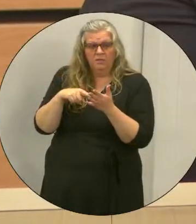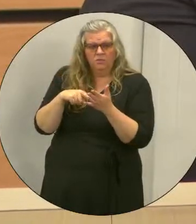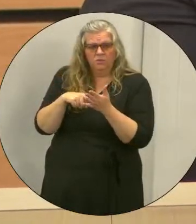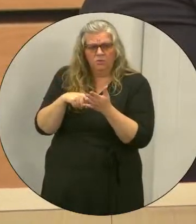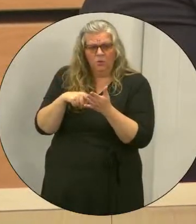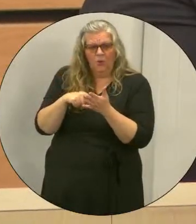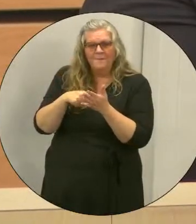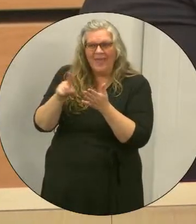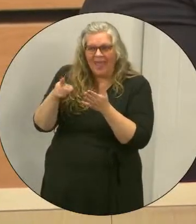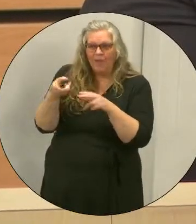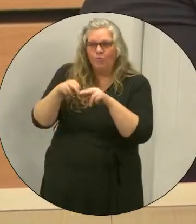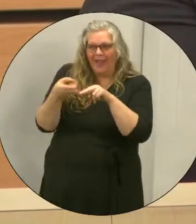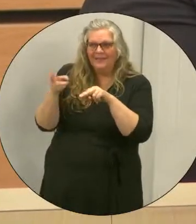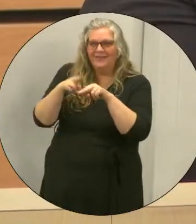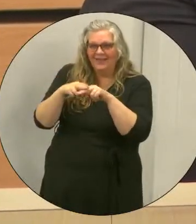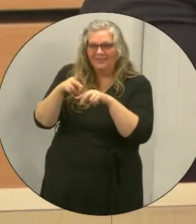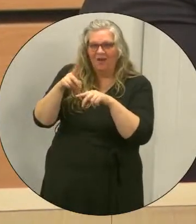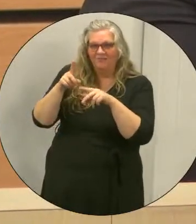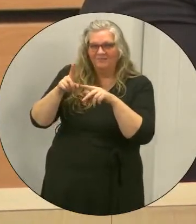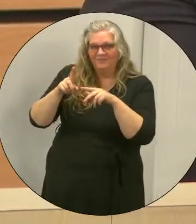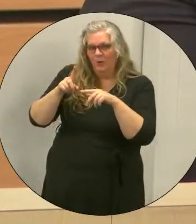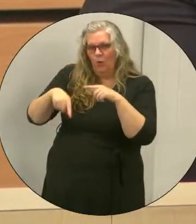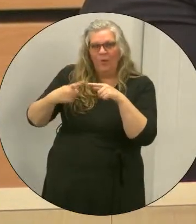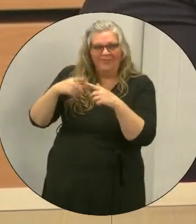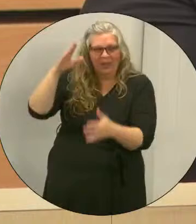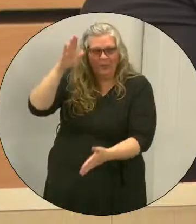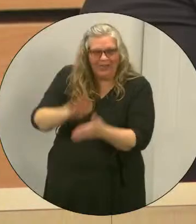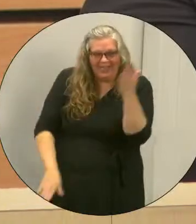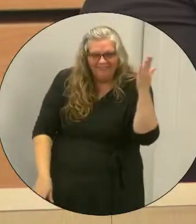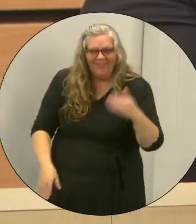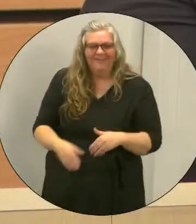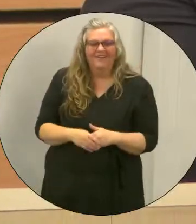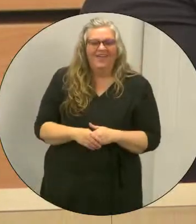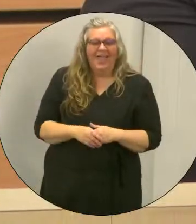their way out, and there were also promotions that were